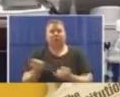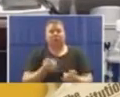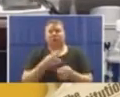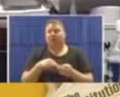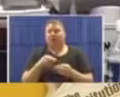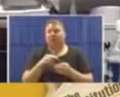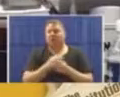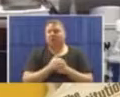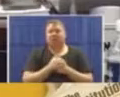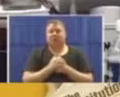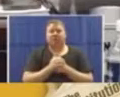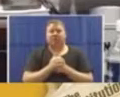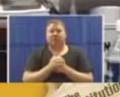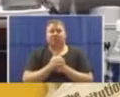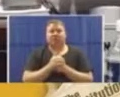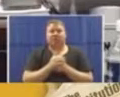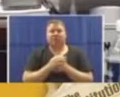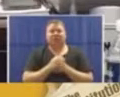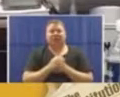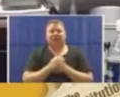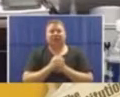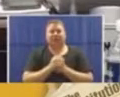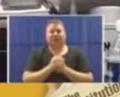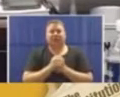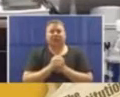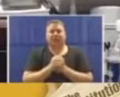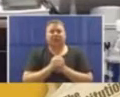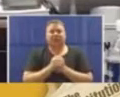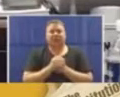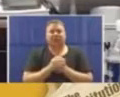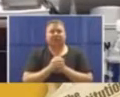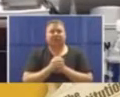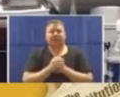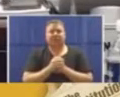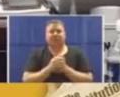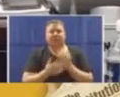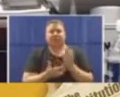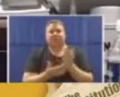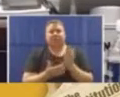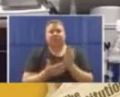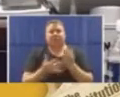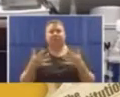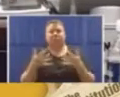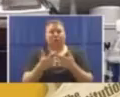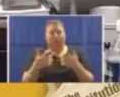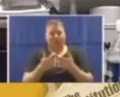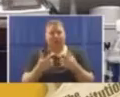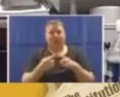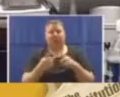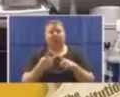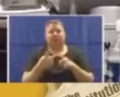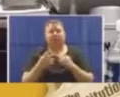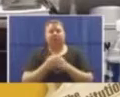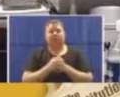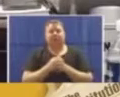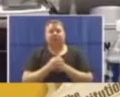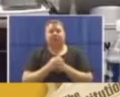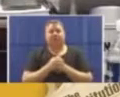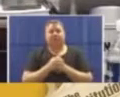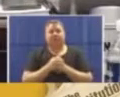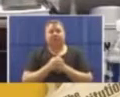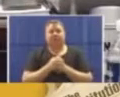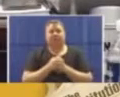address deficiencies in our legal framework, to address technical compliance, the deficiencies relating to the adequacy